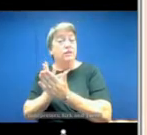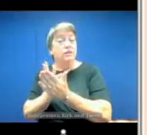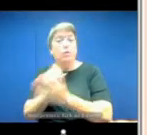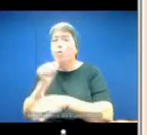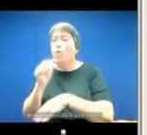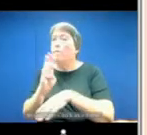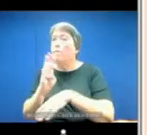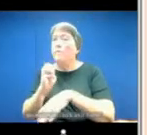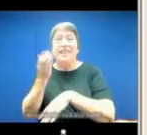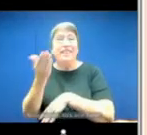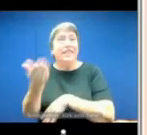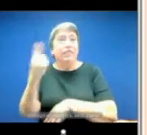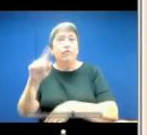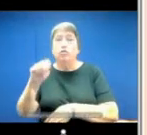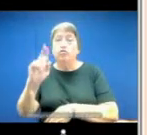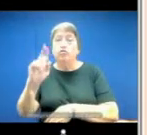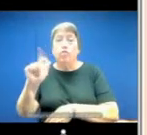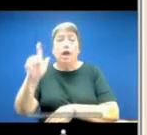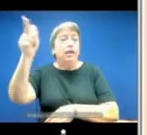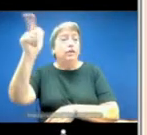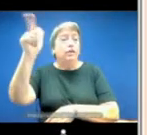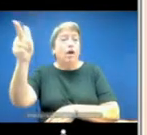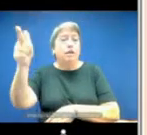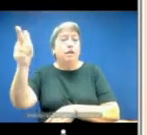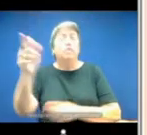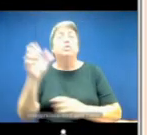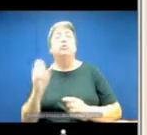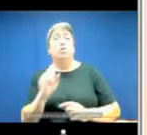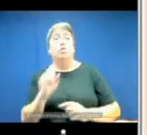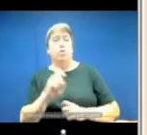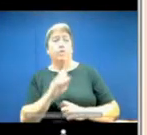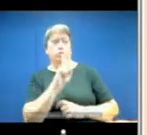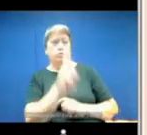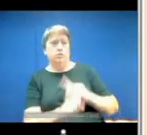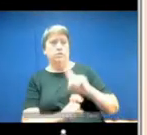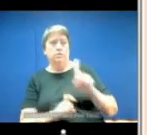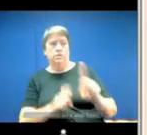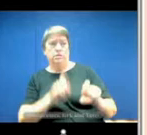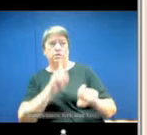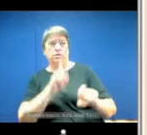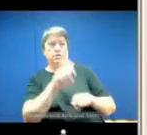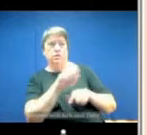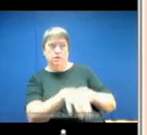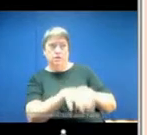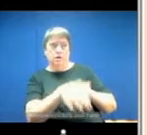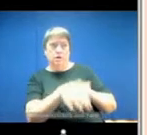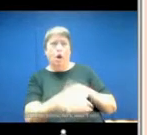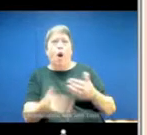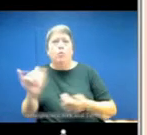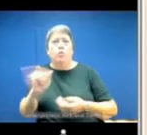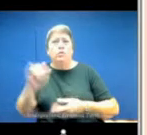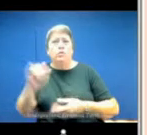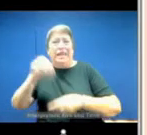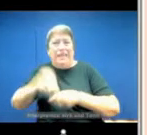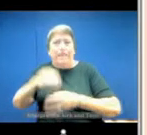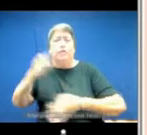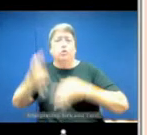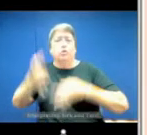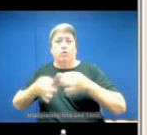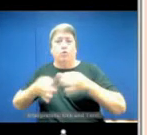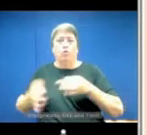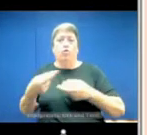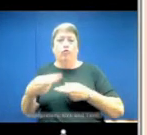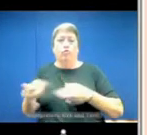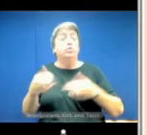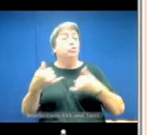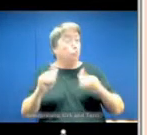later. So you actually have to take that deposition as if you were in a courtroom. So you still make your